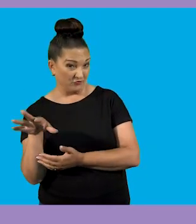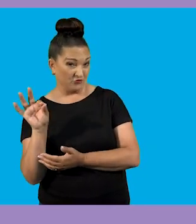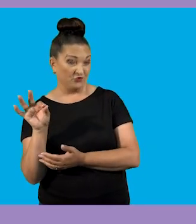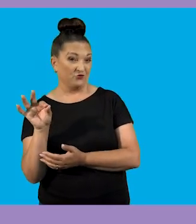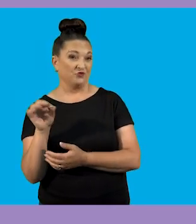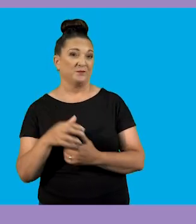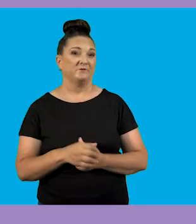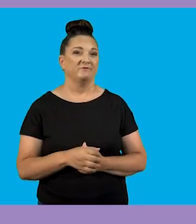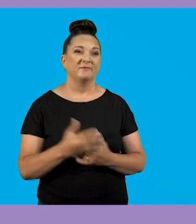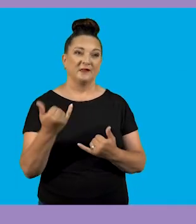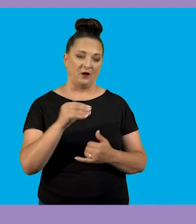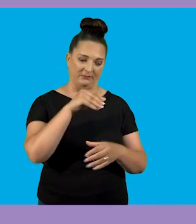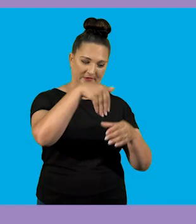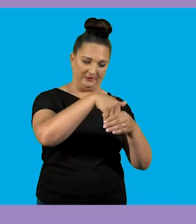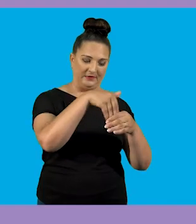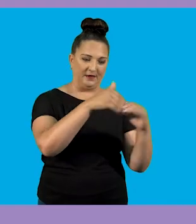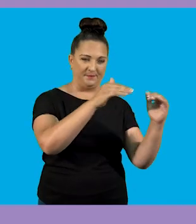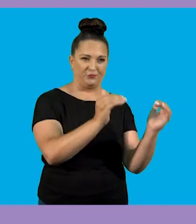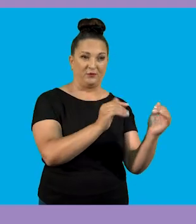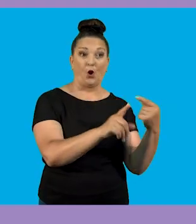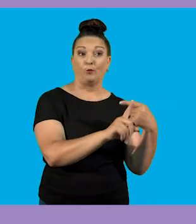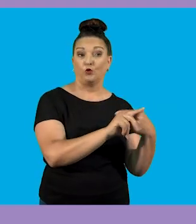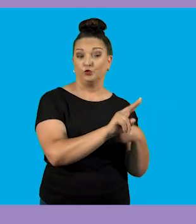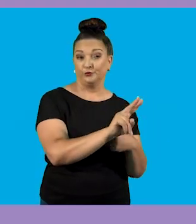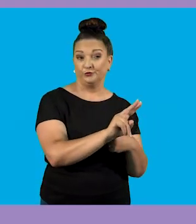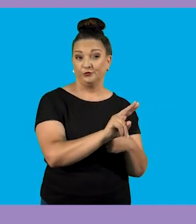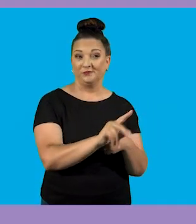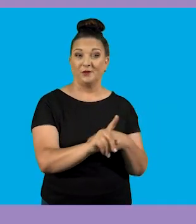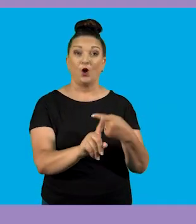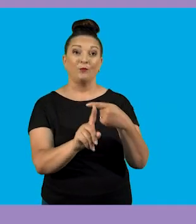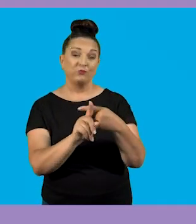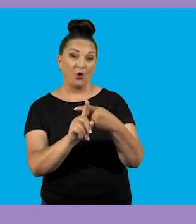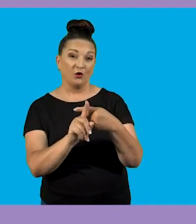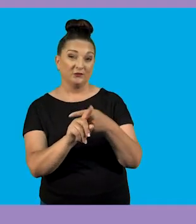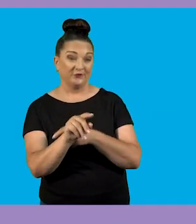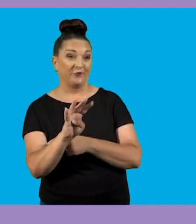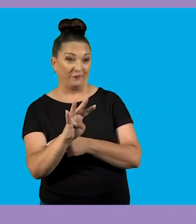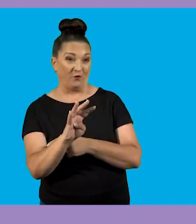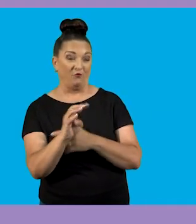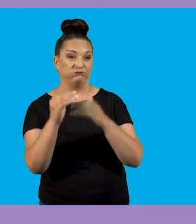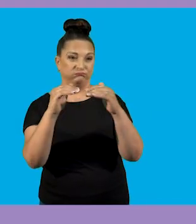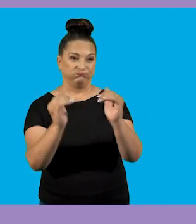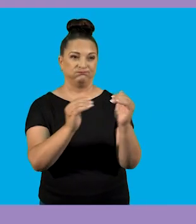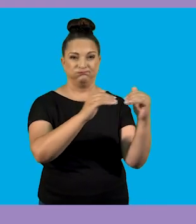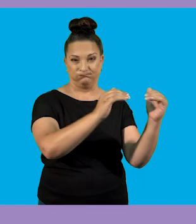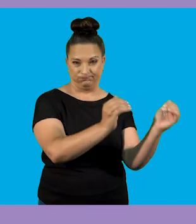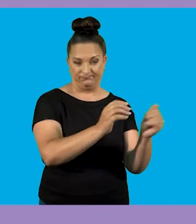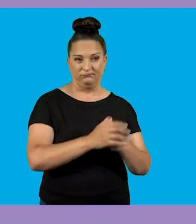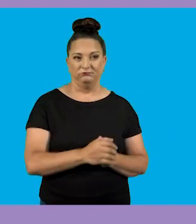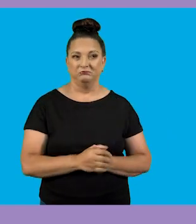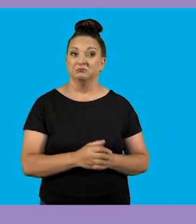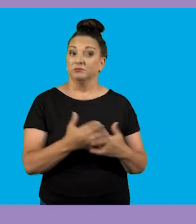chose, and we are going to place them in our brackets. That was a positive 2 with a positive 4. And we